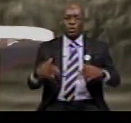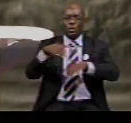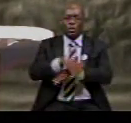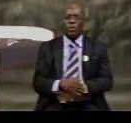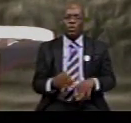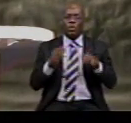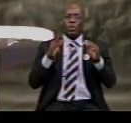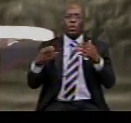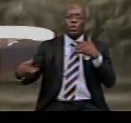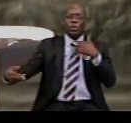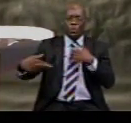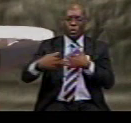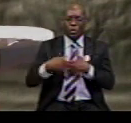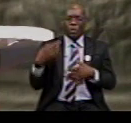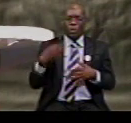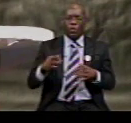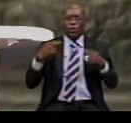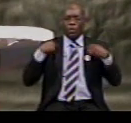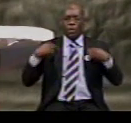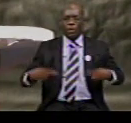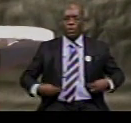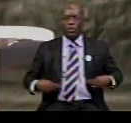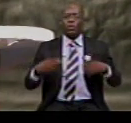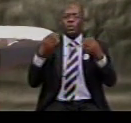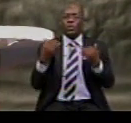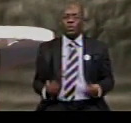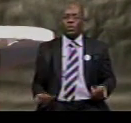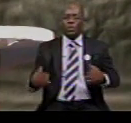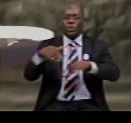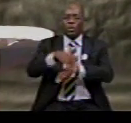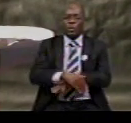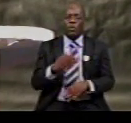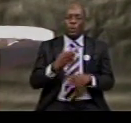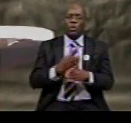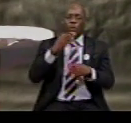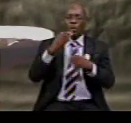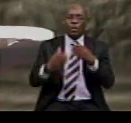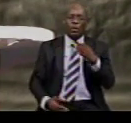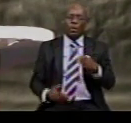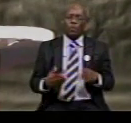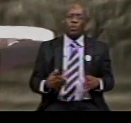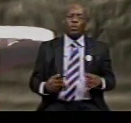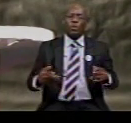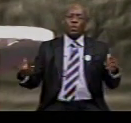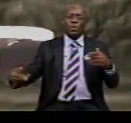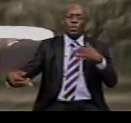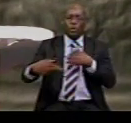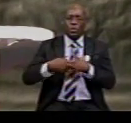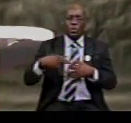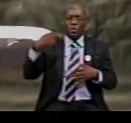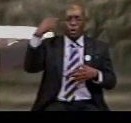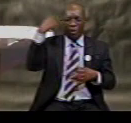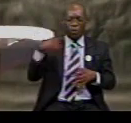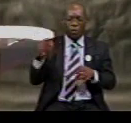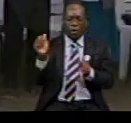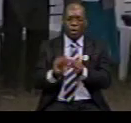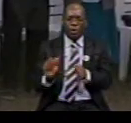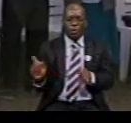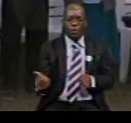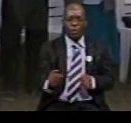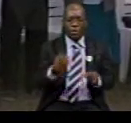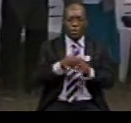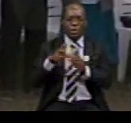restoration of health tonight, complete restoration for everyone in Jesus' name.